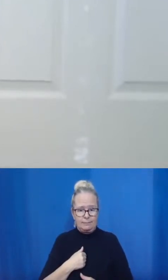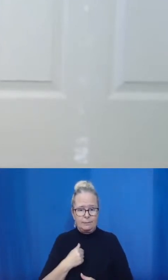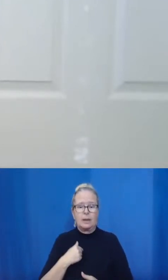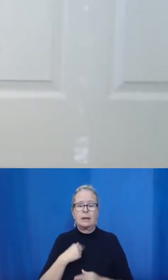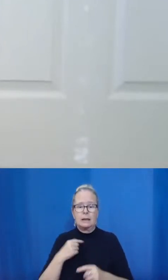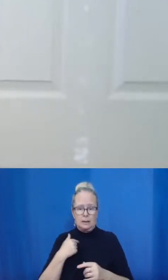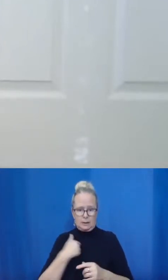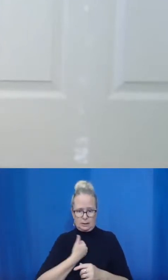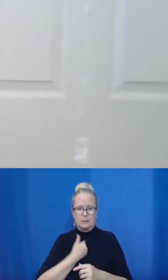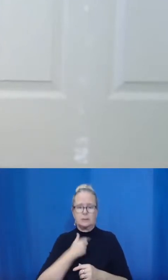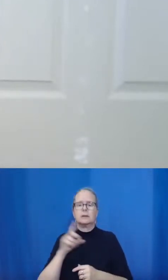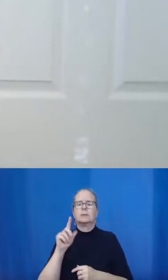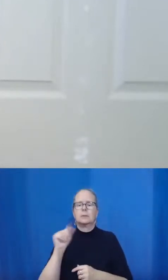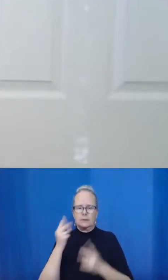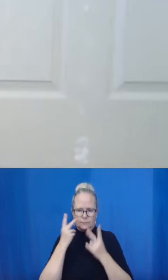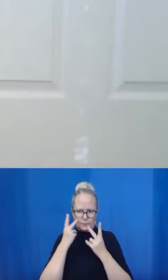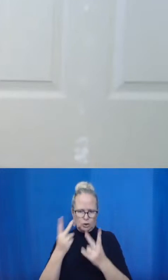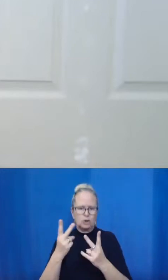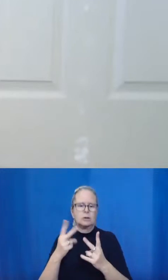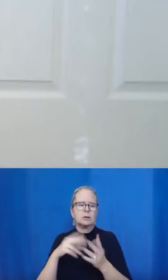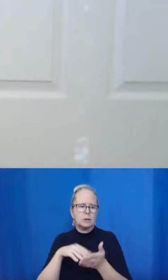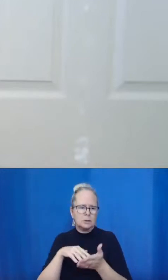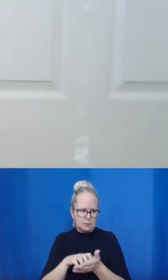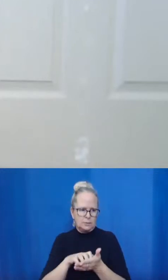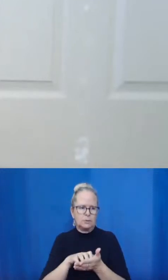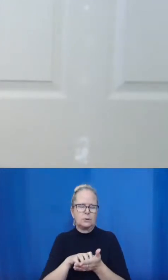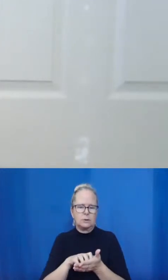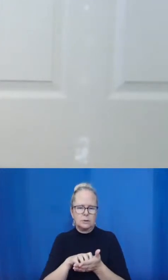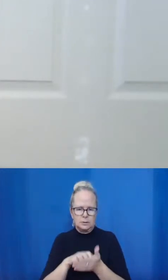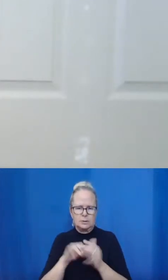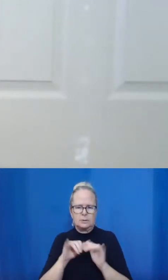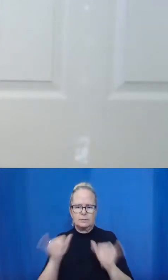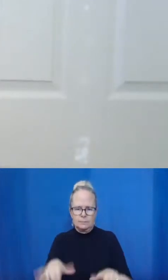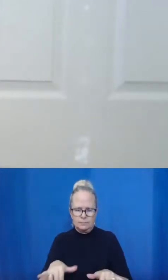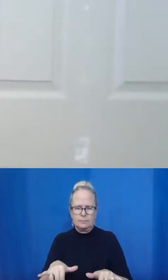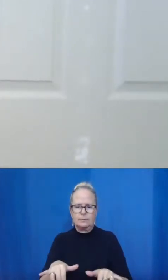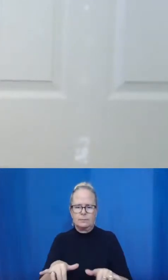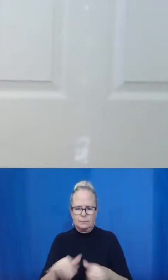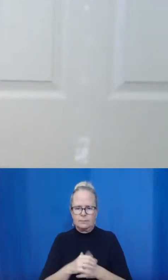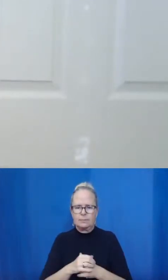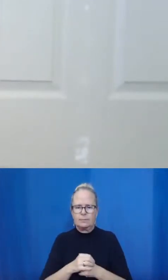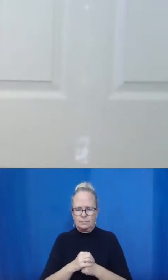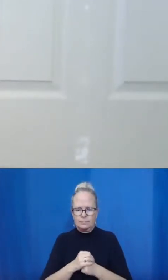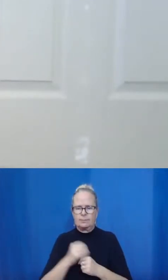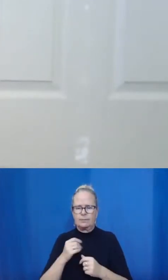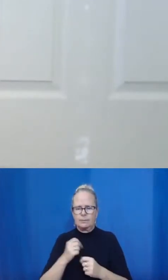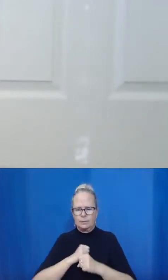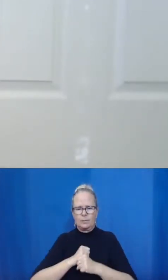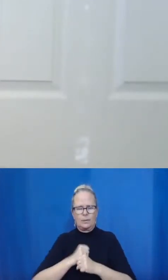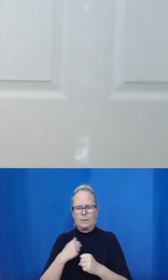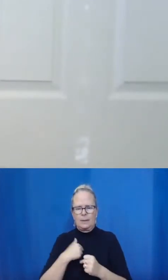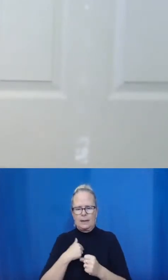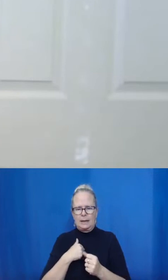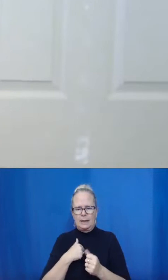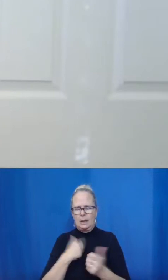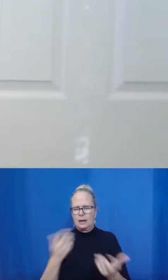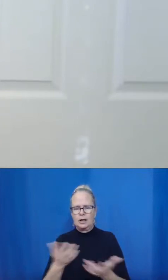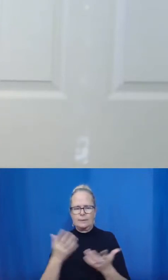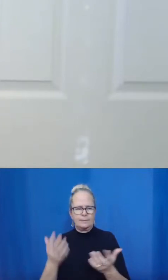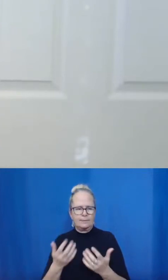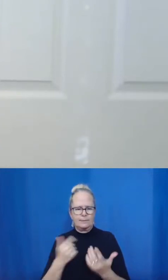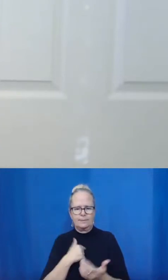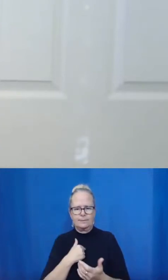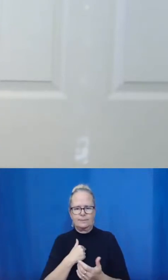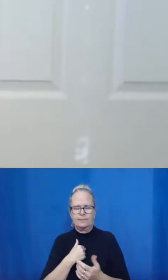about. The other thing too that's come out quite a bit and is the misinformation on Facebook. So